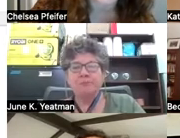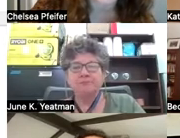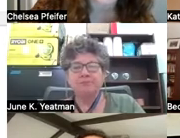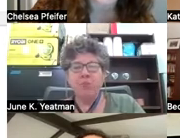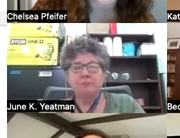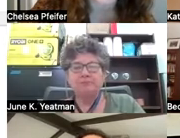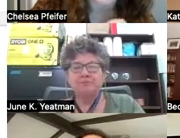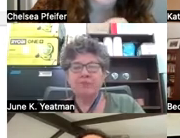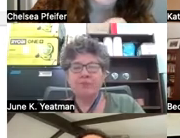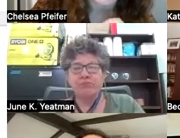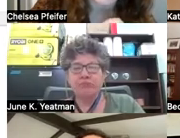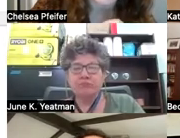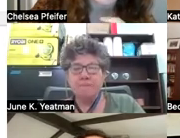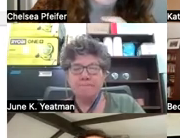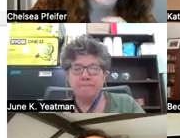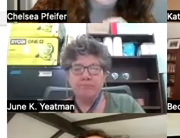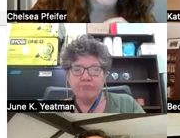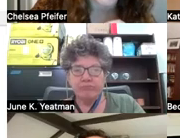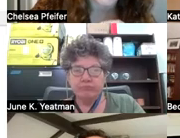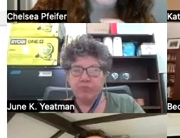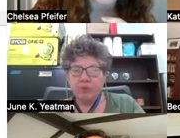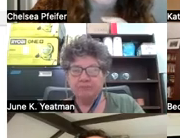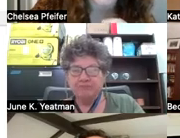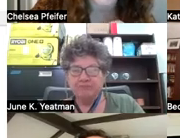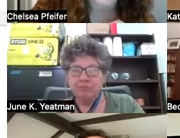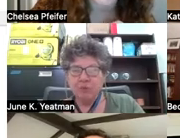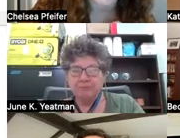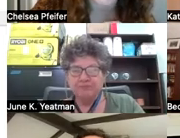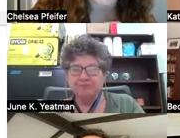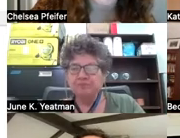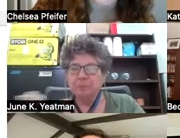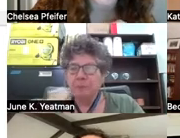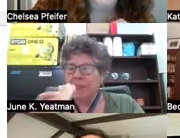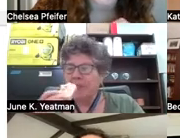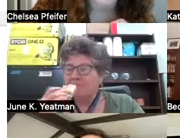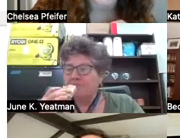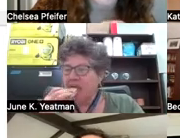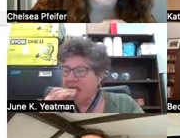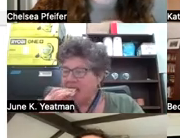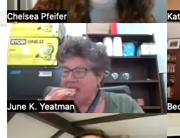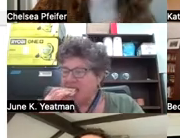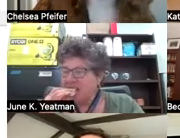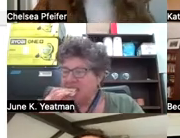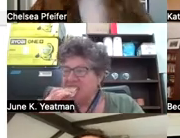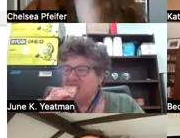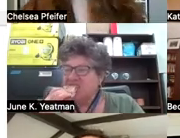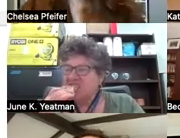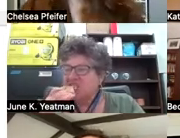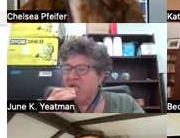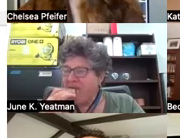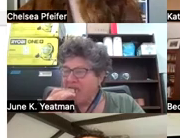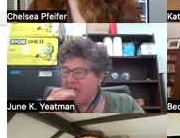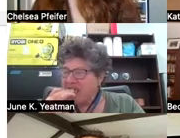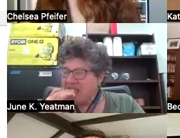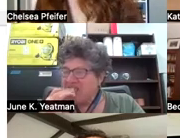their three rich ideas. So I'll start with group one. Who from our group would like to mention something